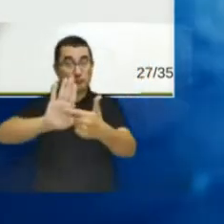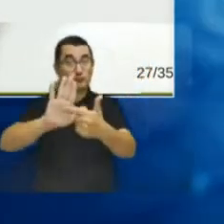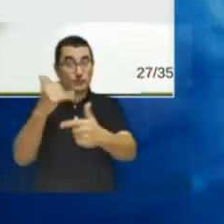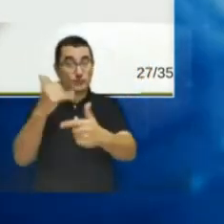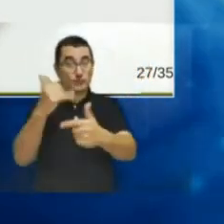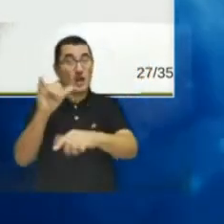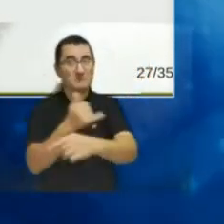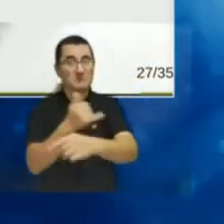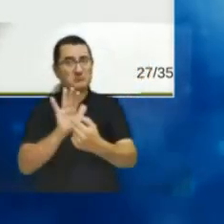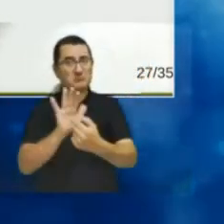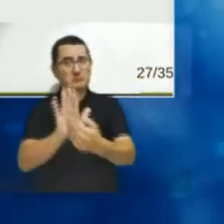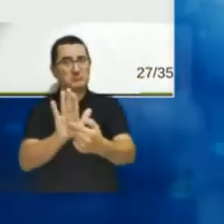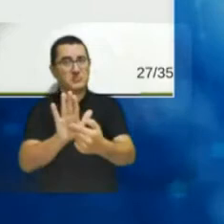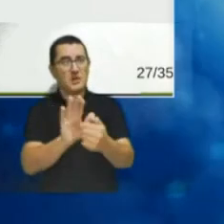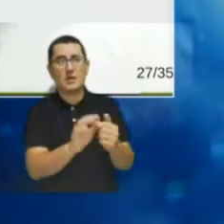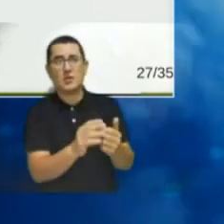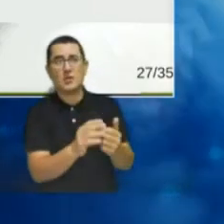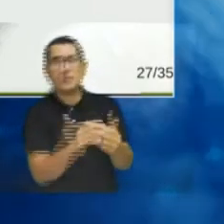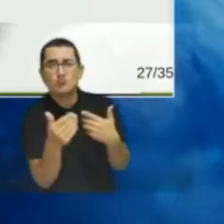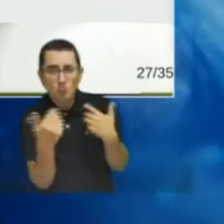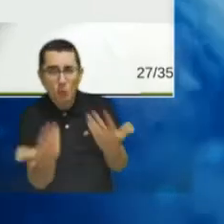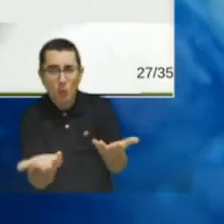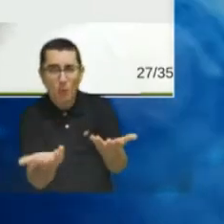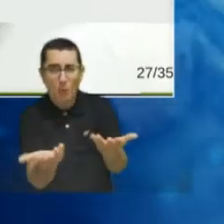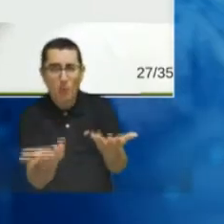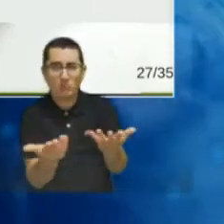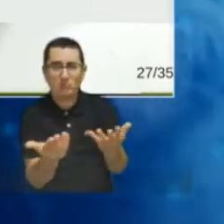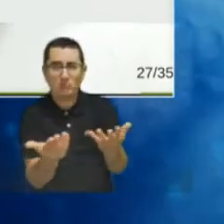results, and these results show somehow